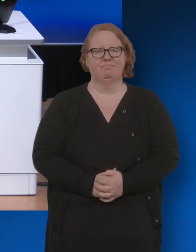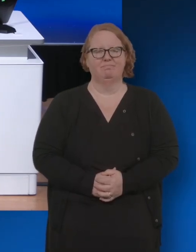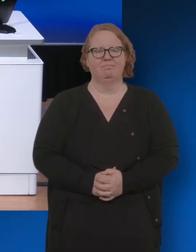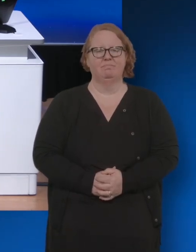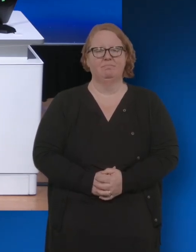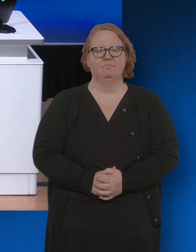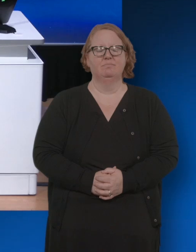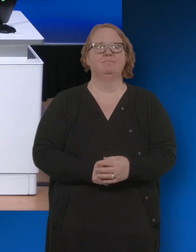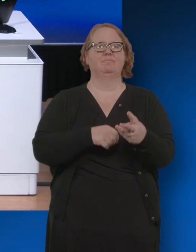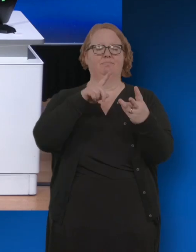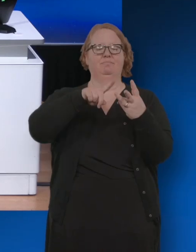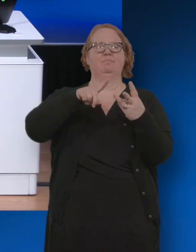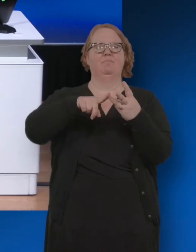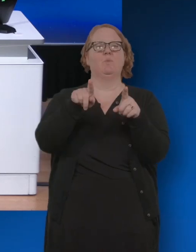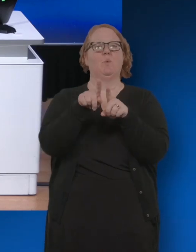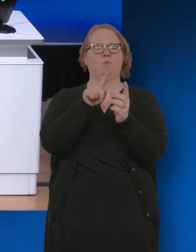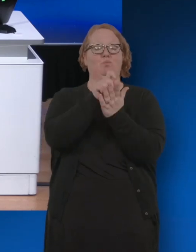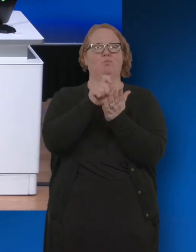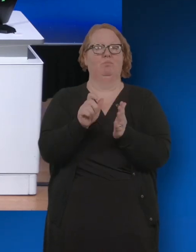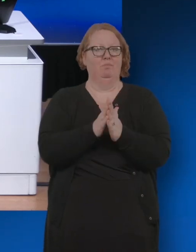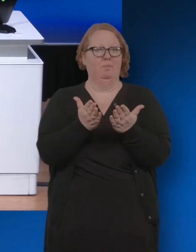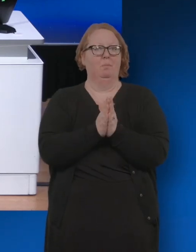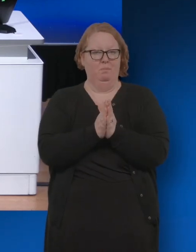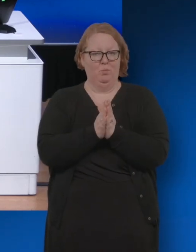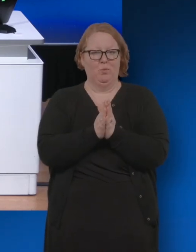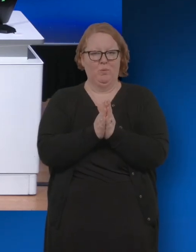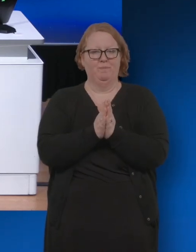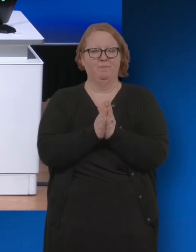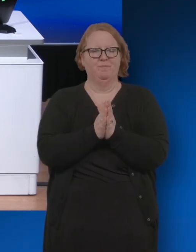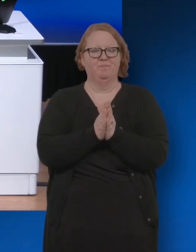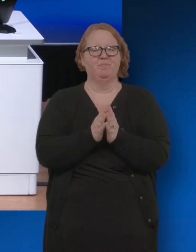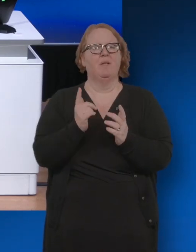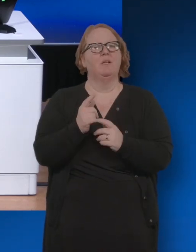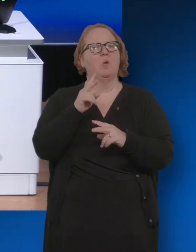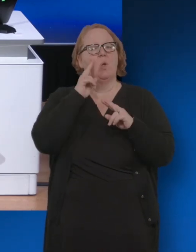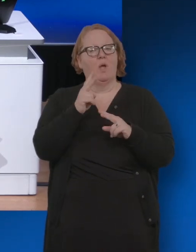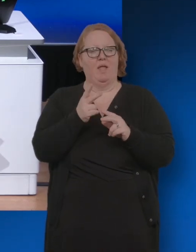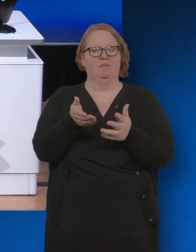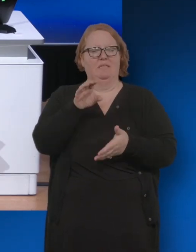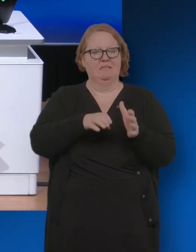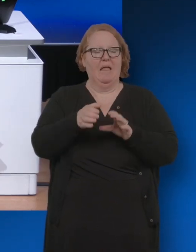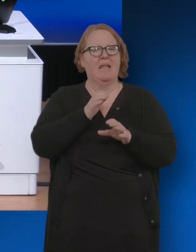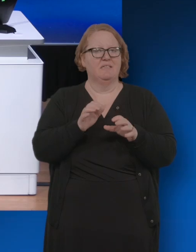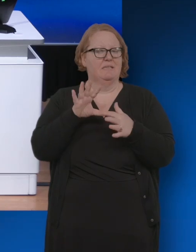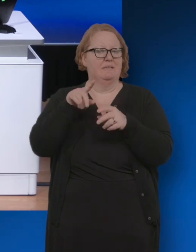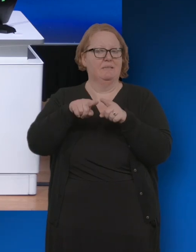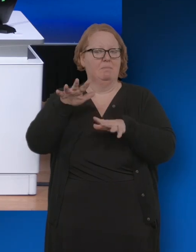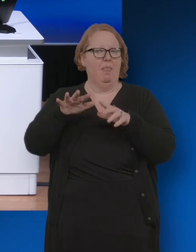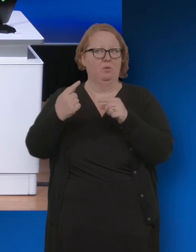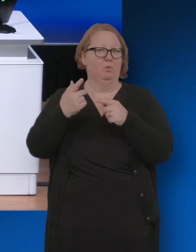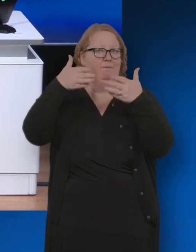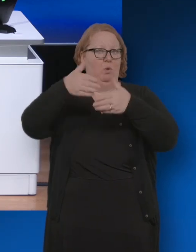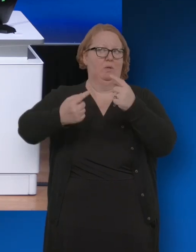And then thirdly, a book that was longlisted for Science and Religion Award just last year, Broken